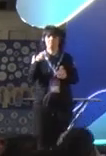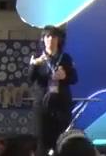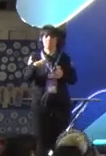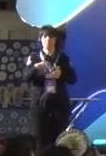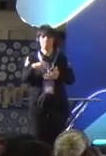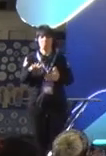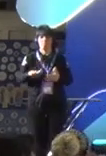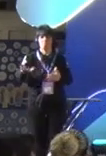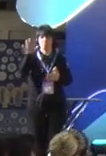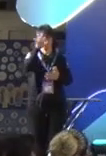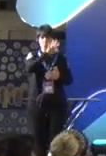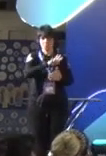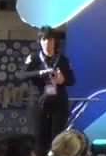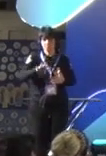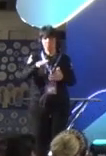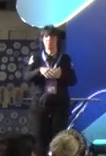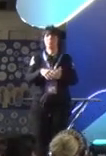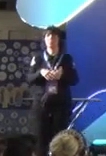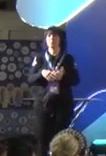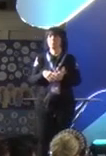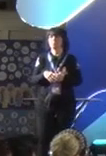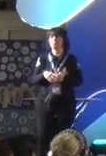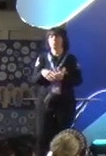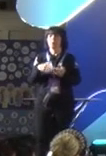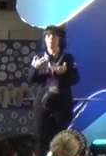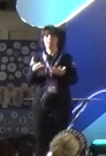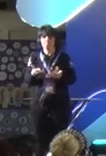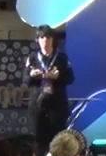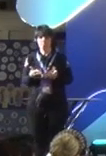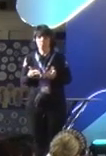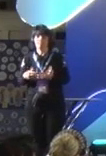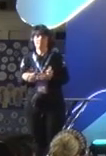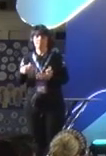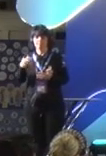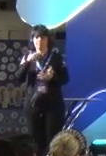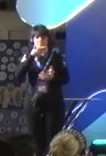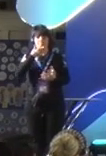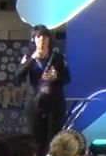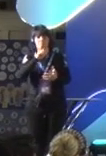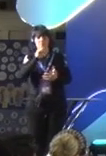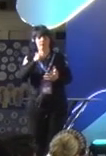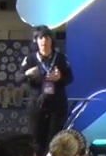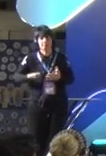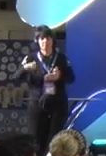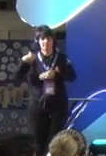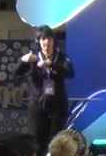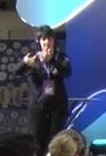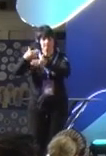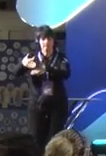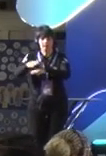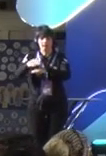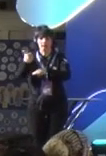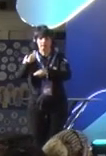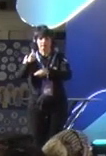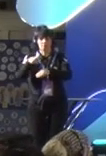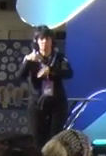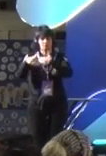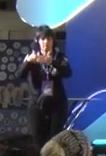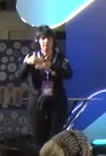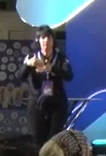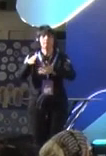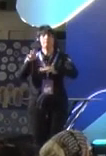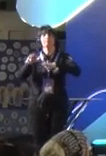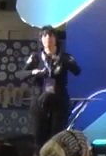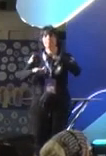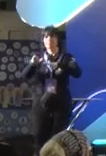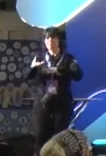Whether he would have found... I think if he had lived maybe another 10 years, then hopefully, but we can't say. It's one of the great